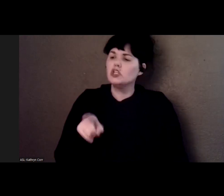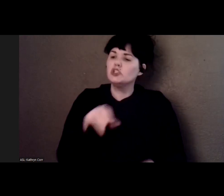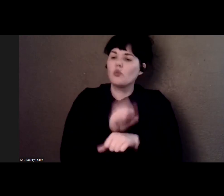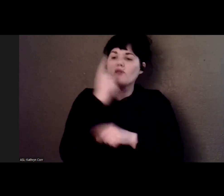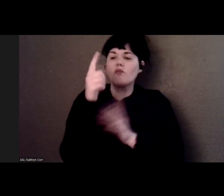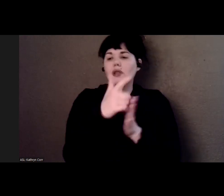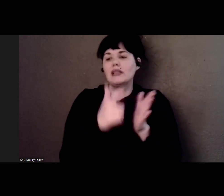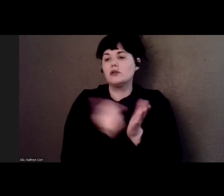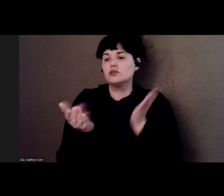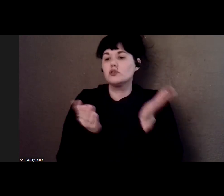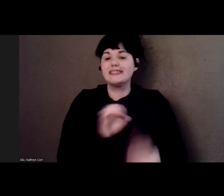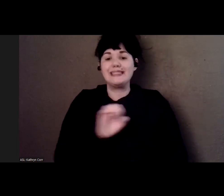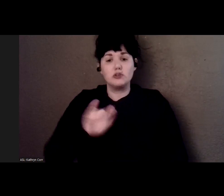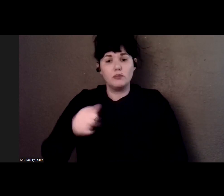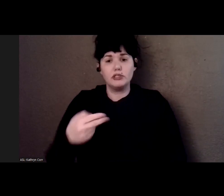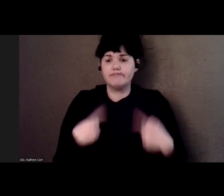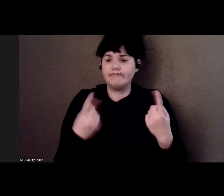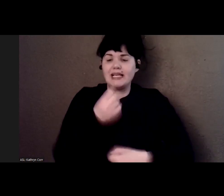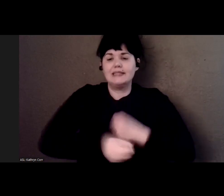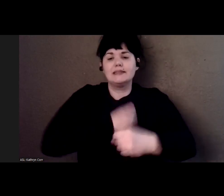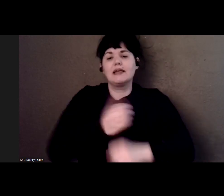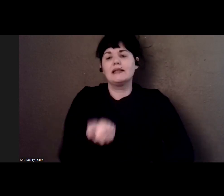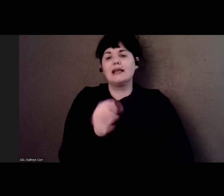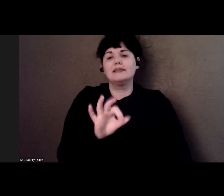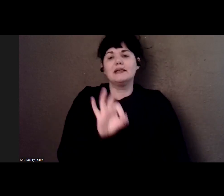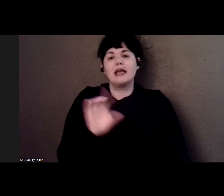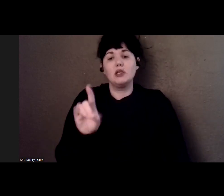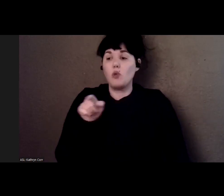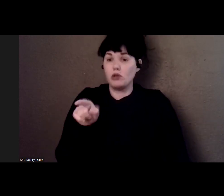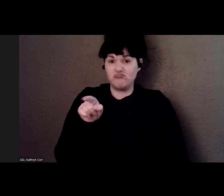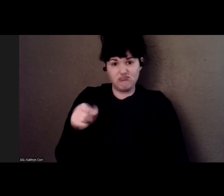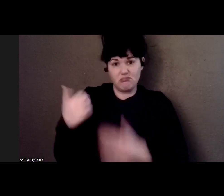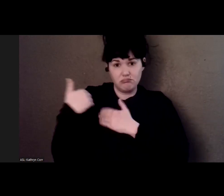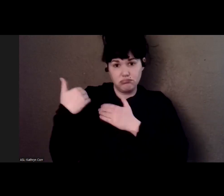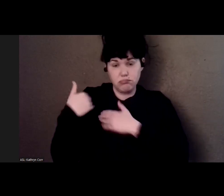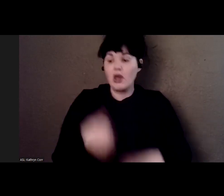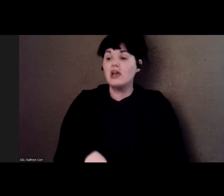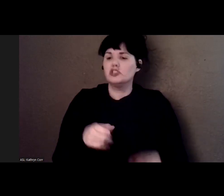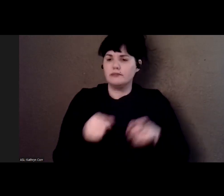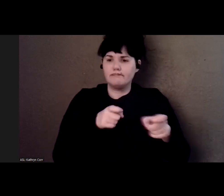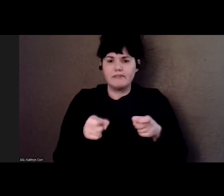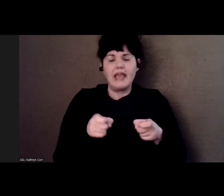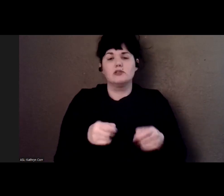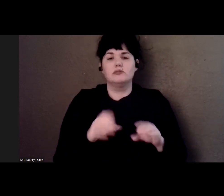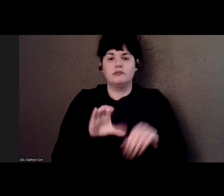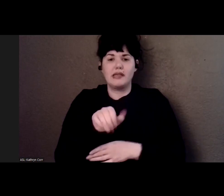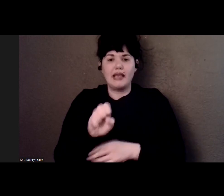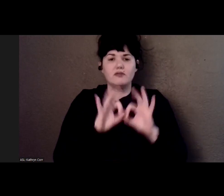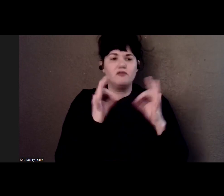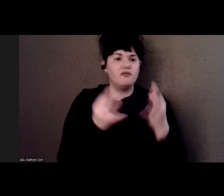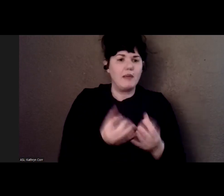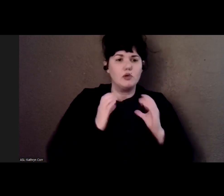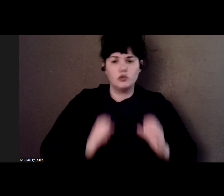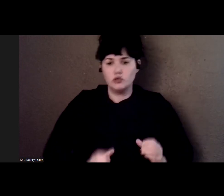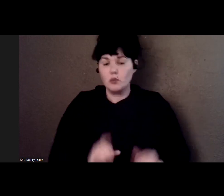of Eastern Michigan since 1991. She handles and supervises cases in family, consumer disability, public benefits,